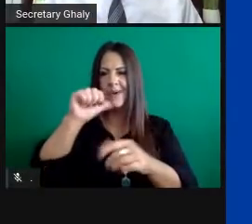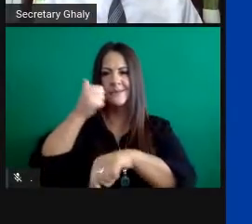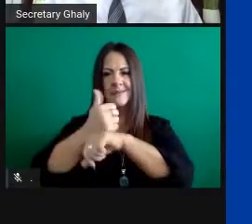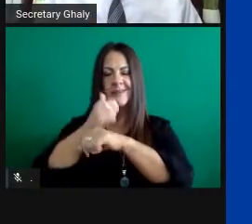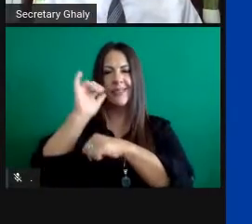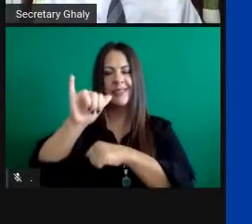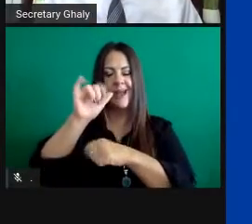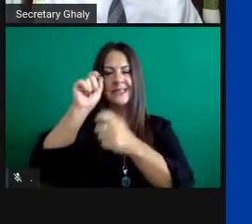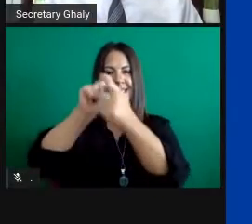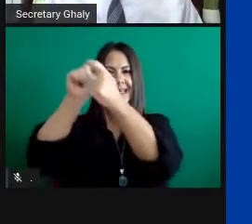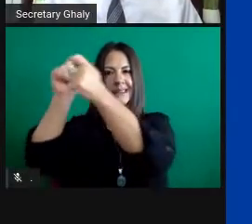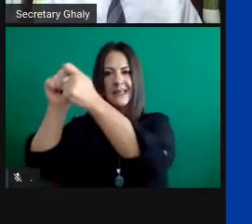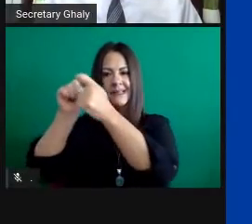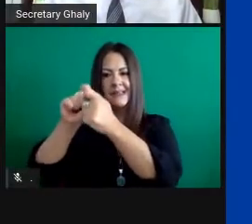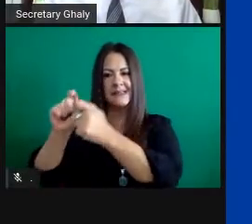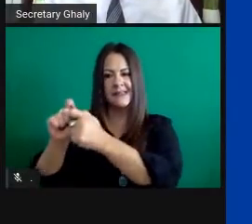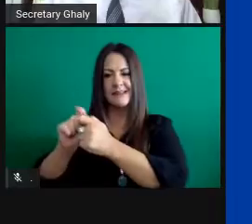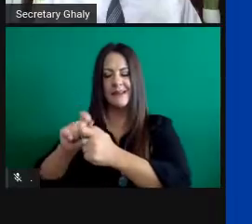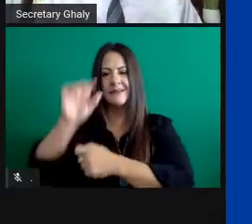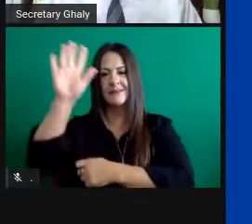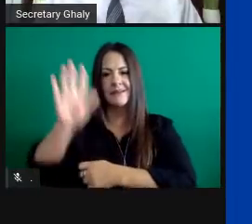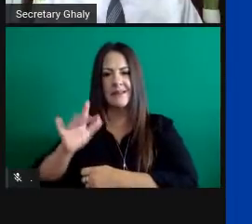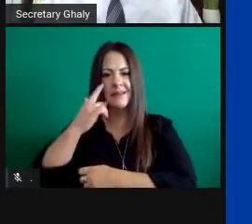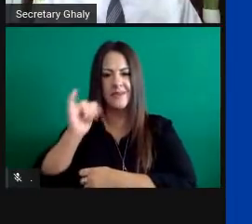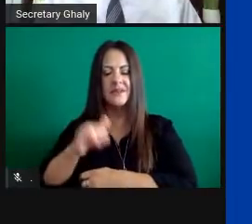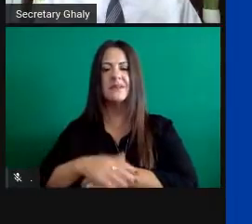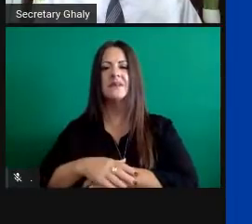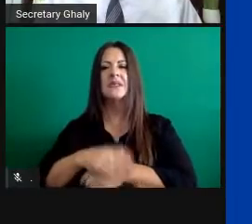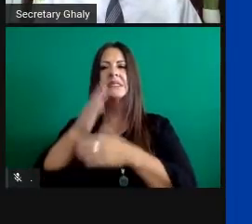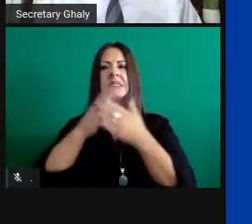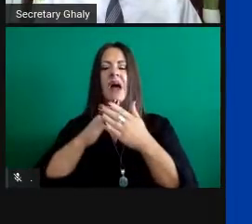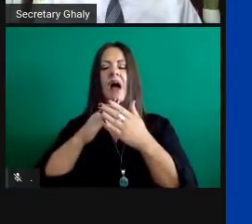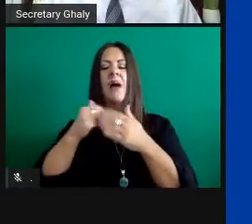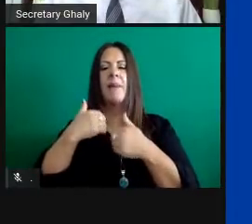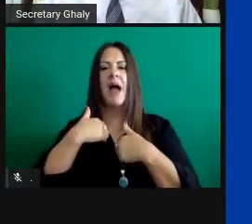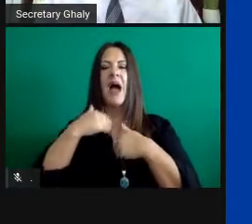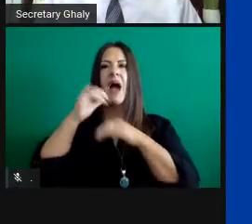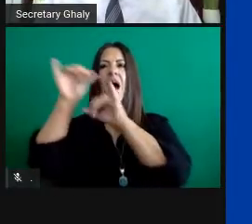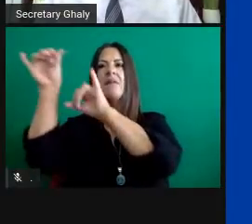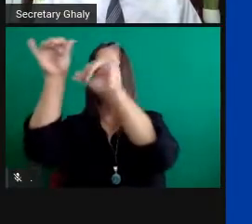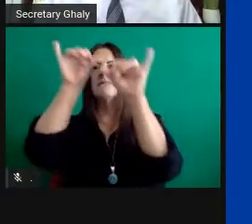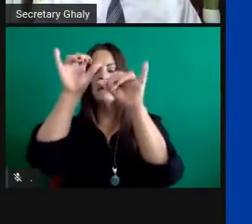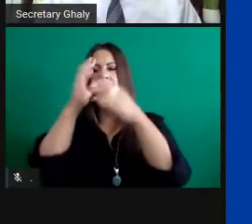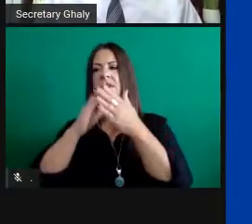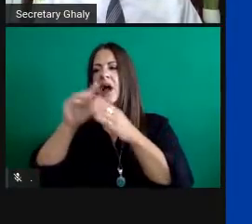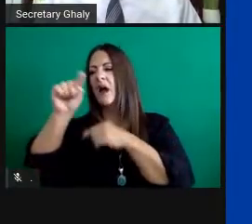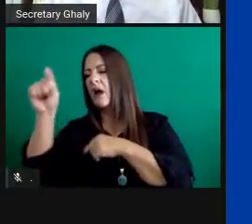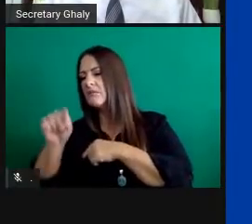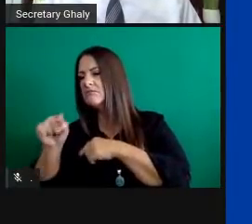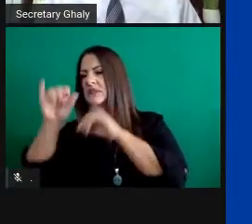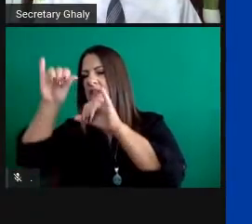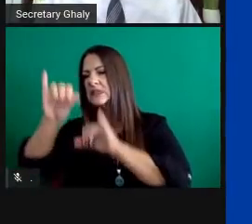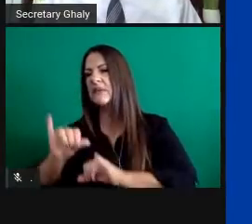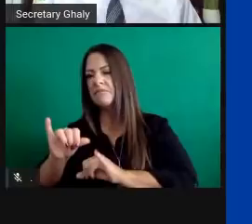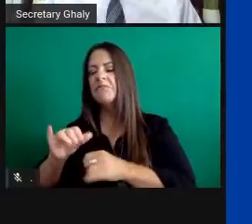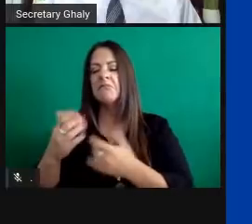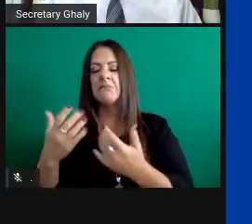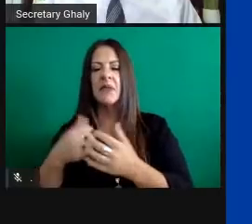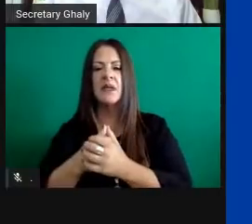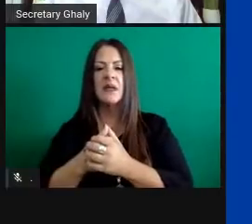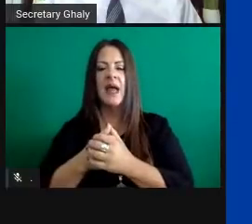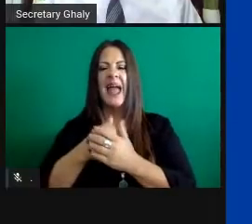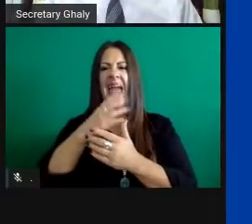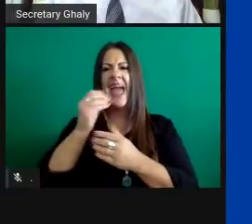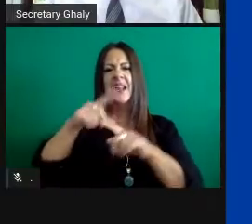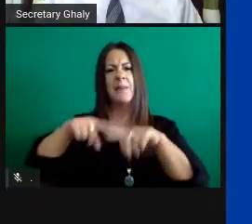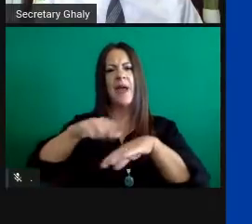health perspective, have some common features. They end up also illustrating how some of our delivery systems,